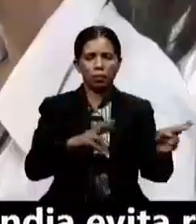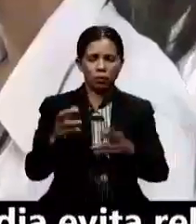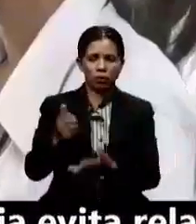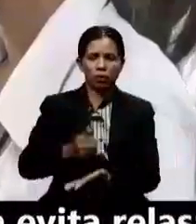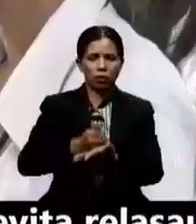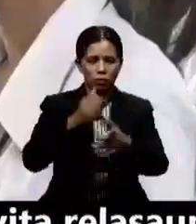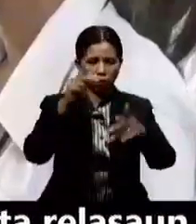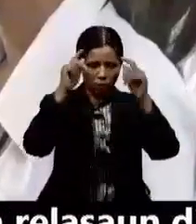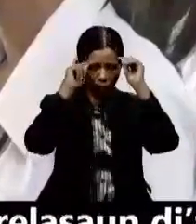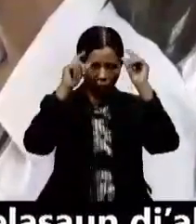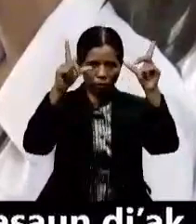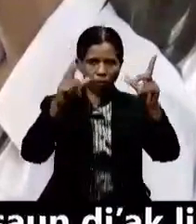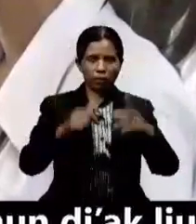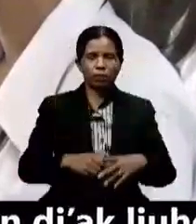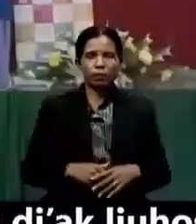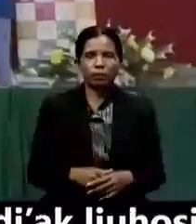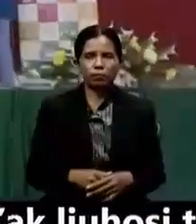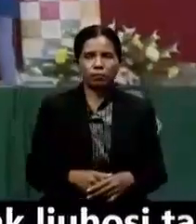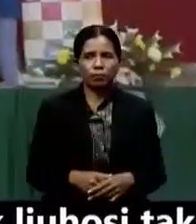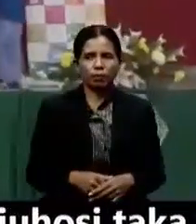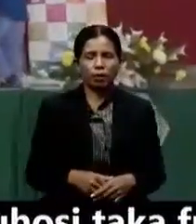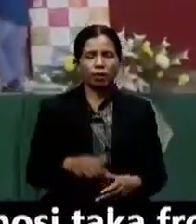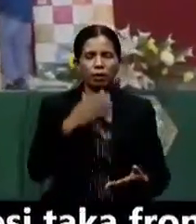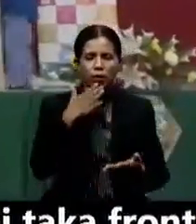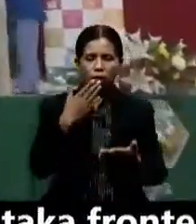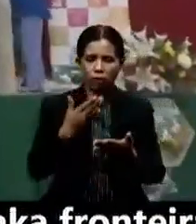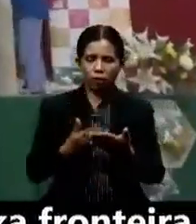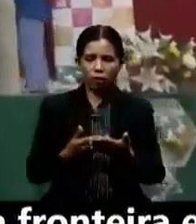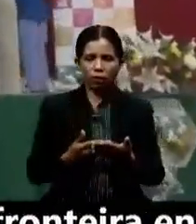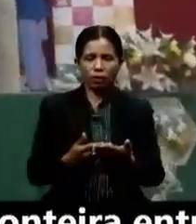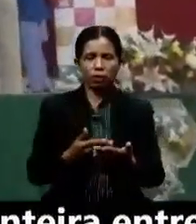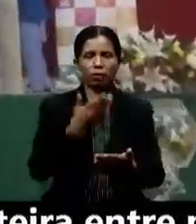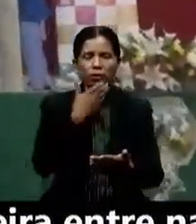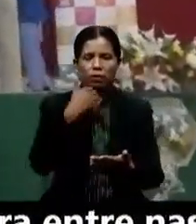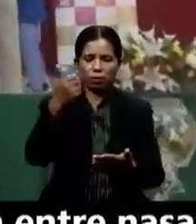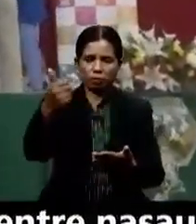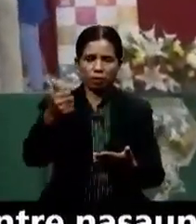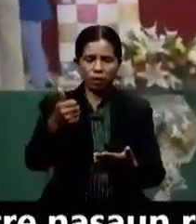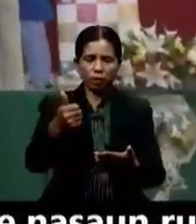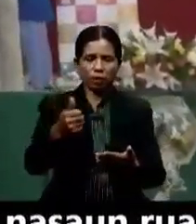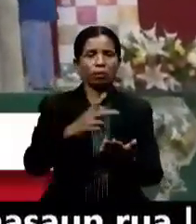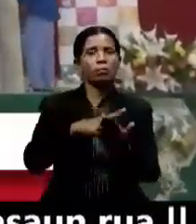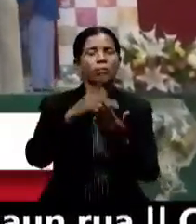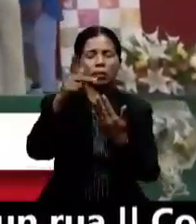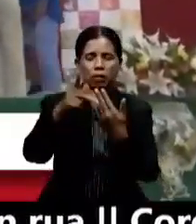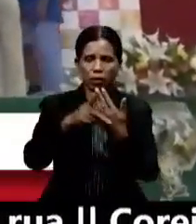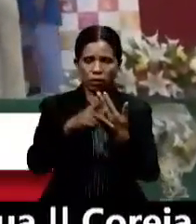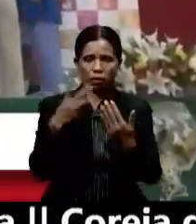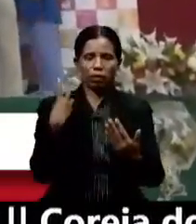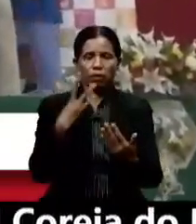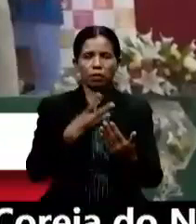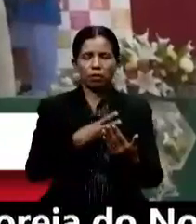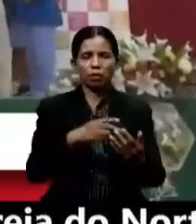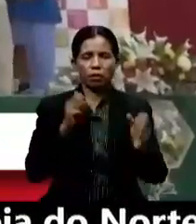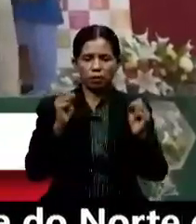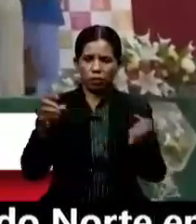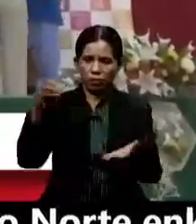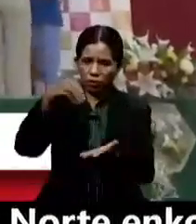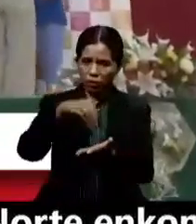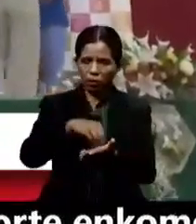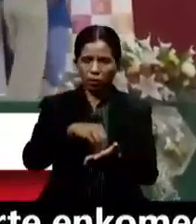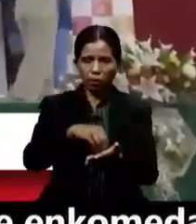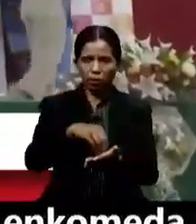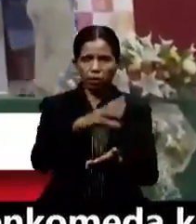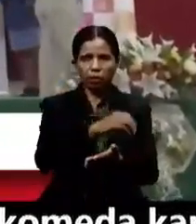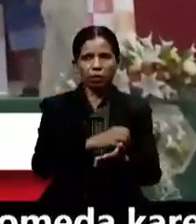Timor Leste. This is basically the best program which is already proven across